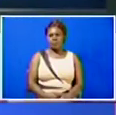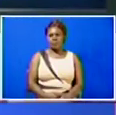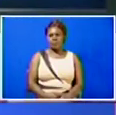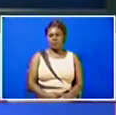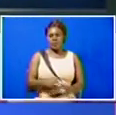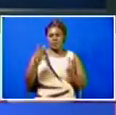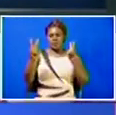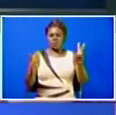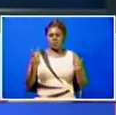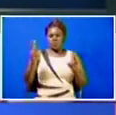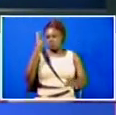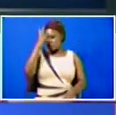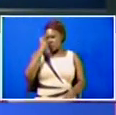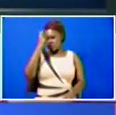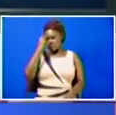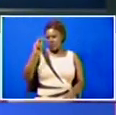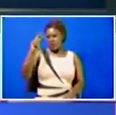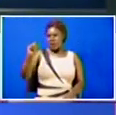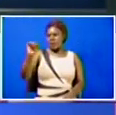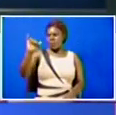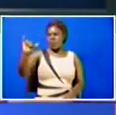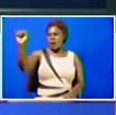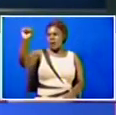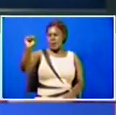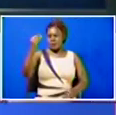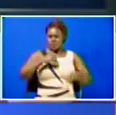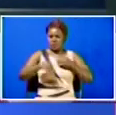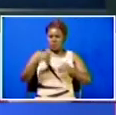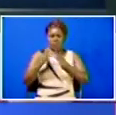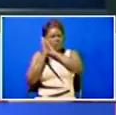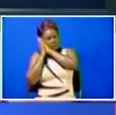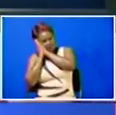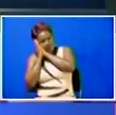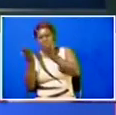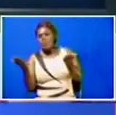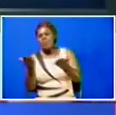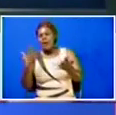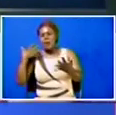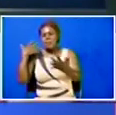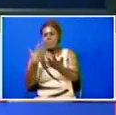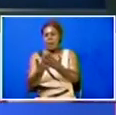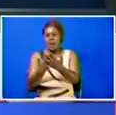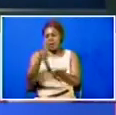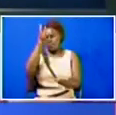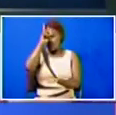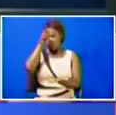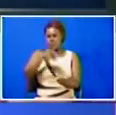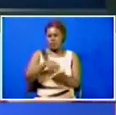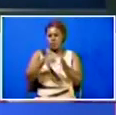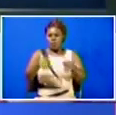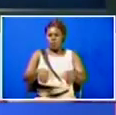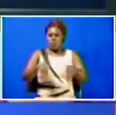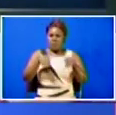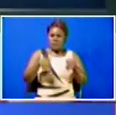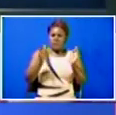Meanwhile, 22 suspects in the multi-billion National Youth Service scandal will spend the next 7 days in police custody as they wait to know